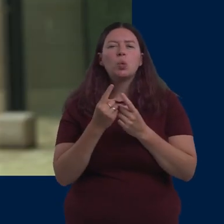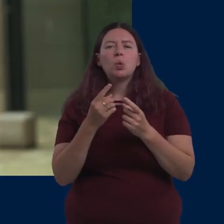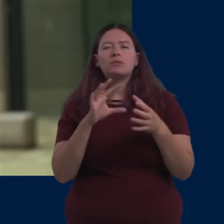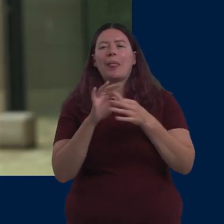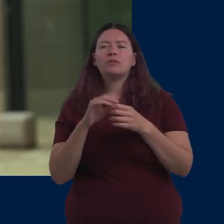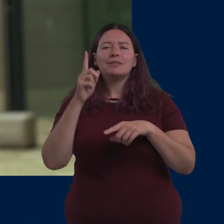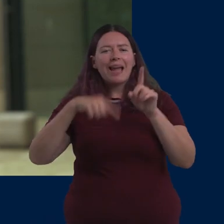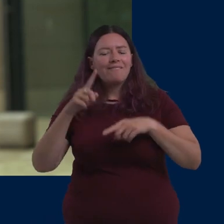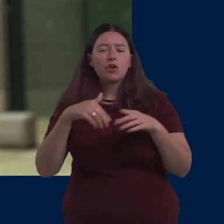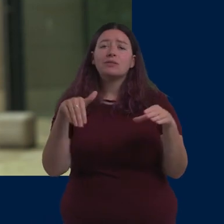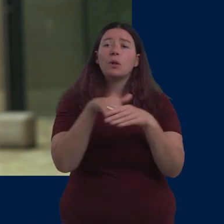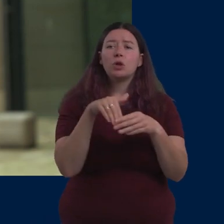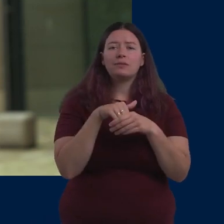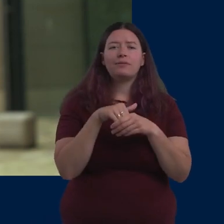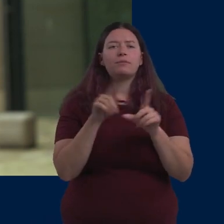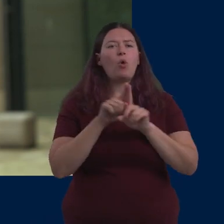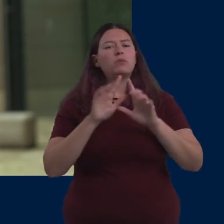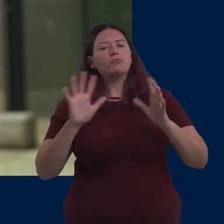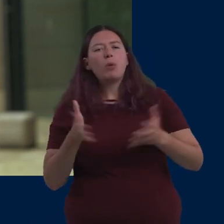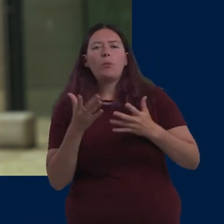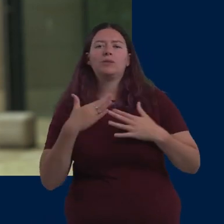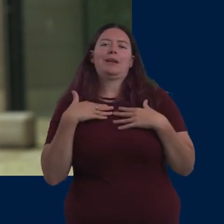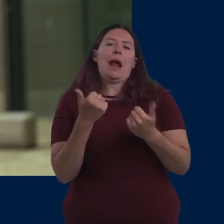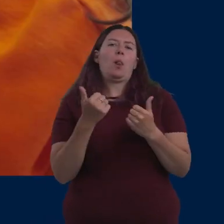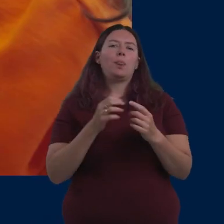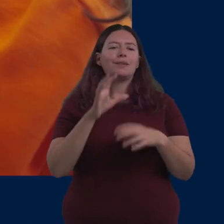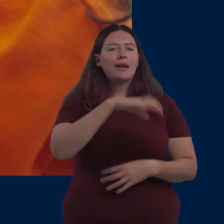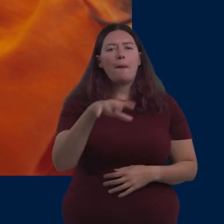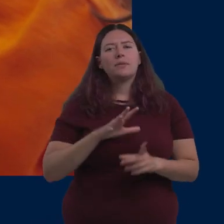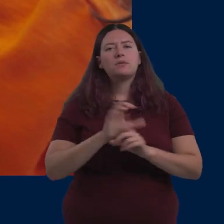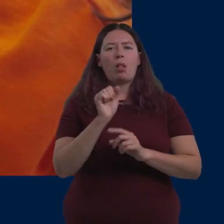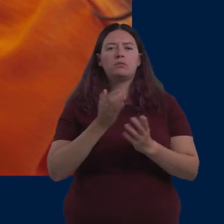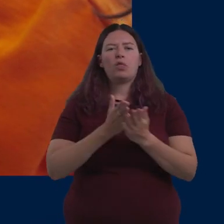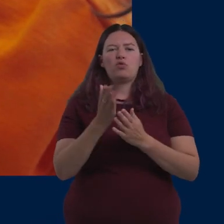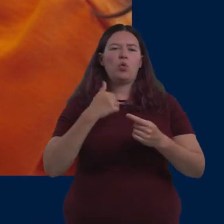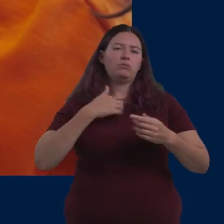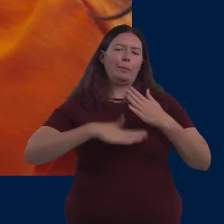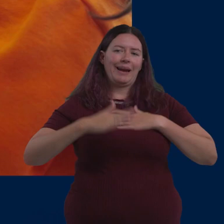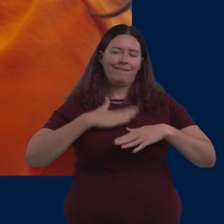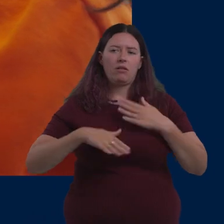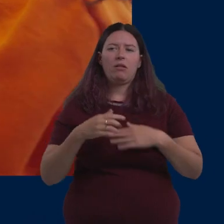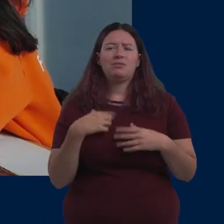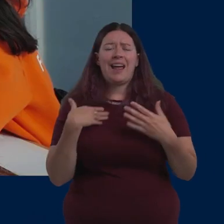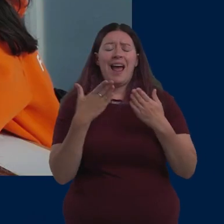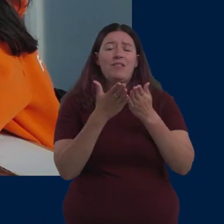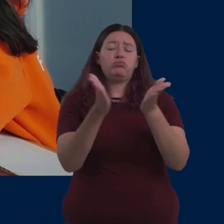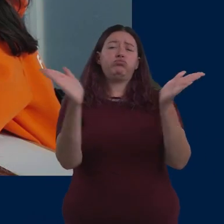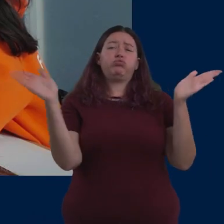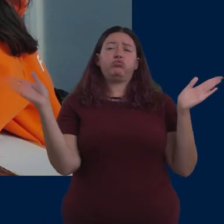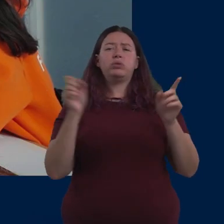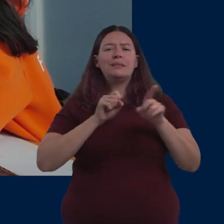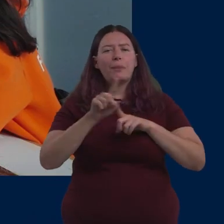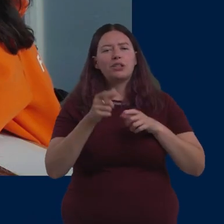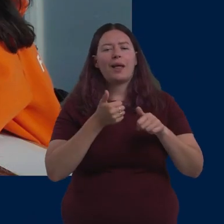inclusiveness and the promotion of a healthy campus culture across all of our behaviours. This is part of an extensive range of specialised